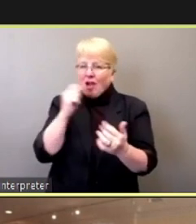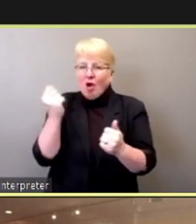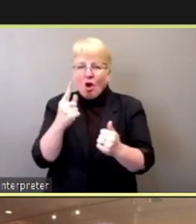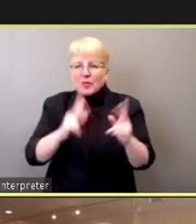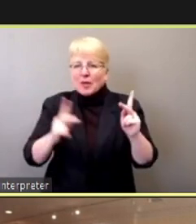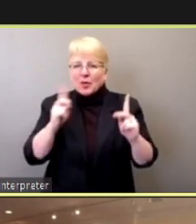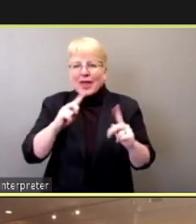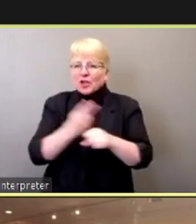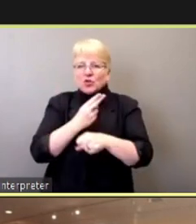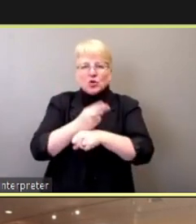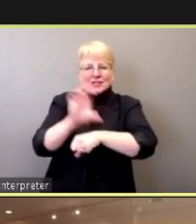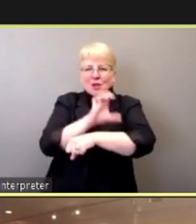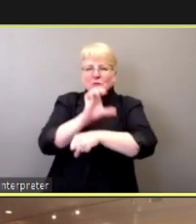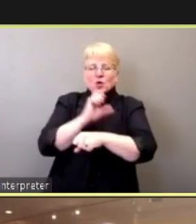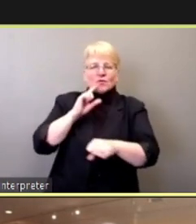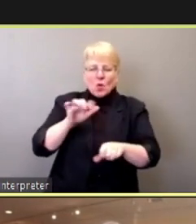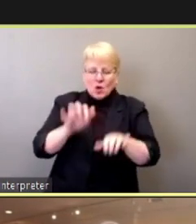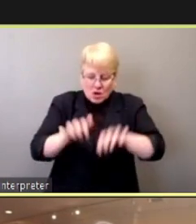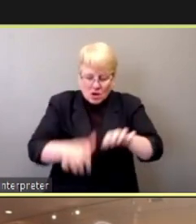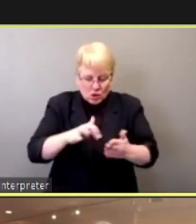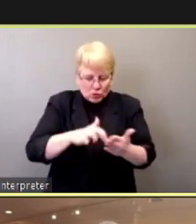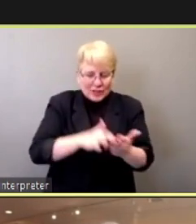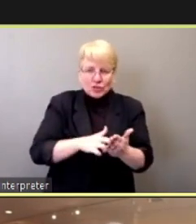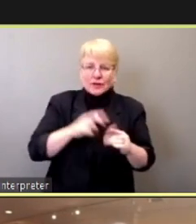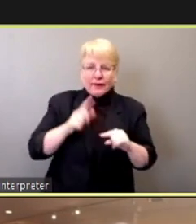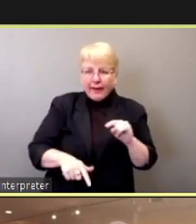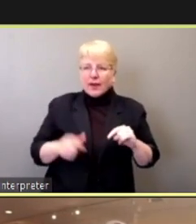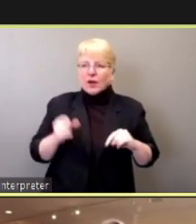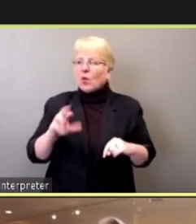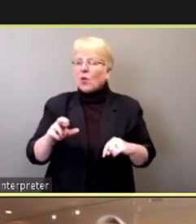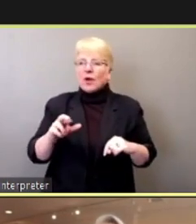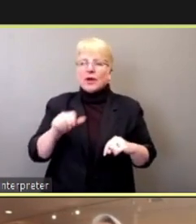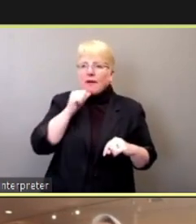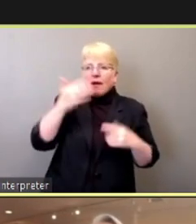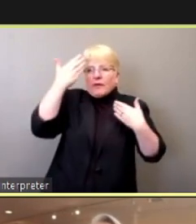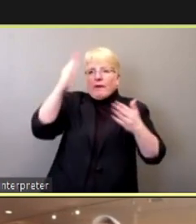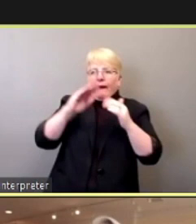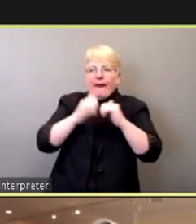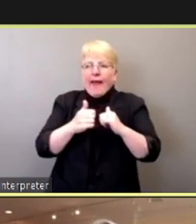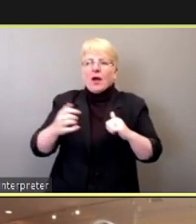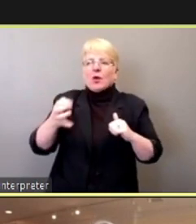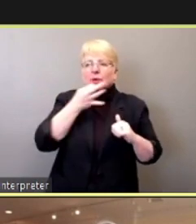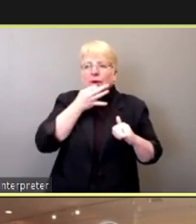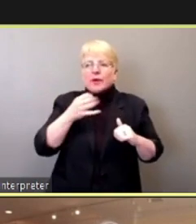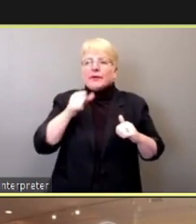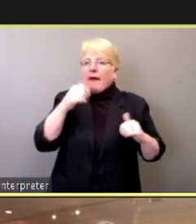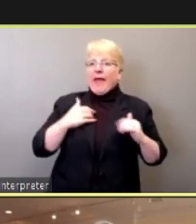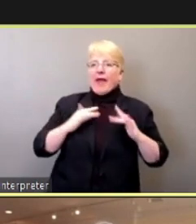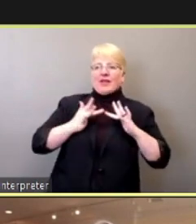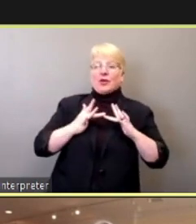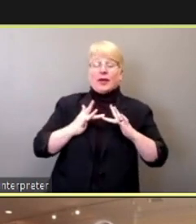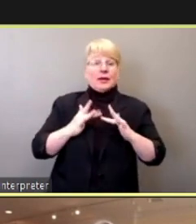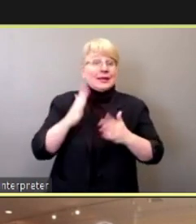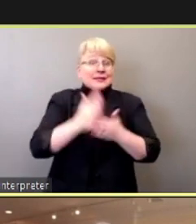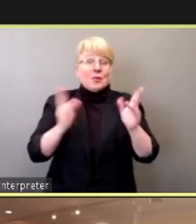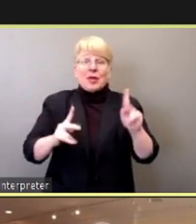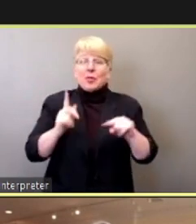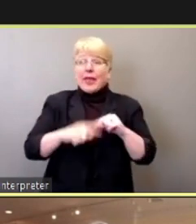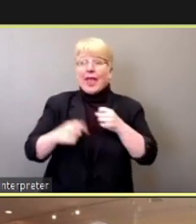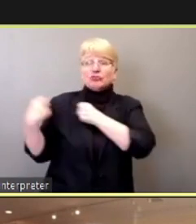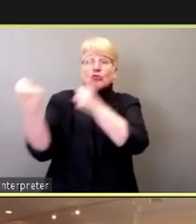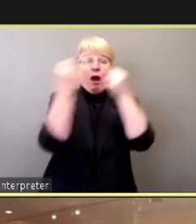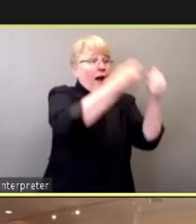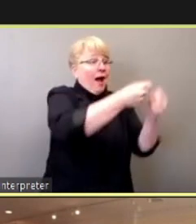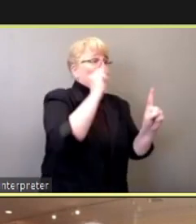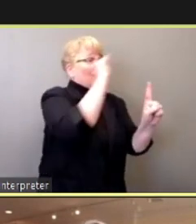a database and get registered. We don't have the tools or the expertise or the internet. Some of us can't drive to an appointment.